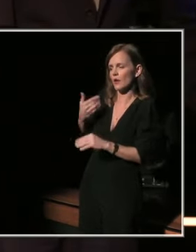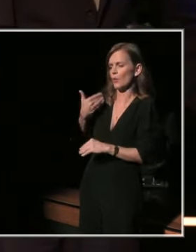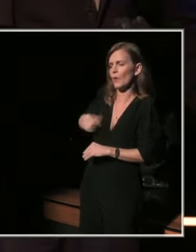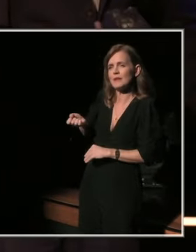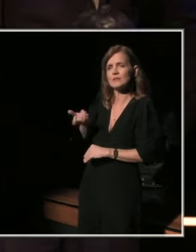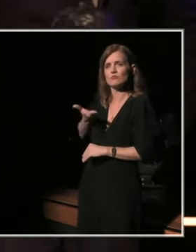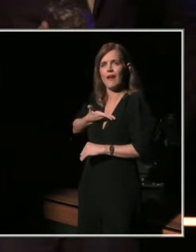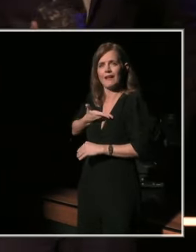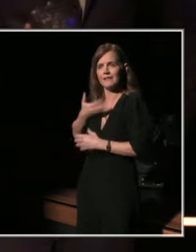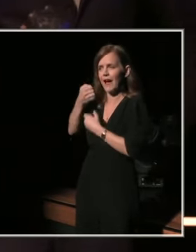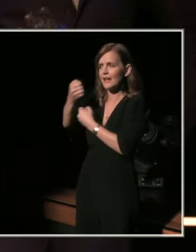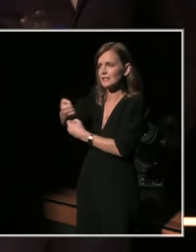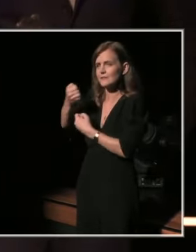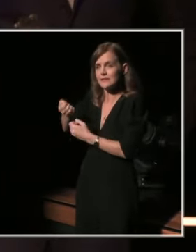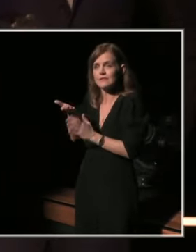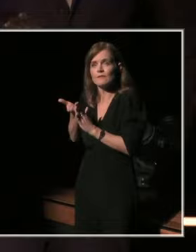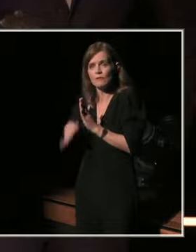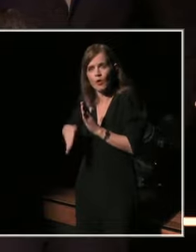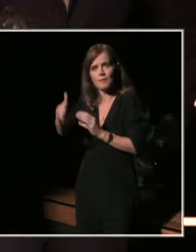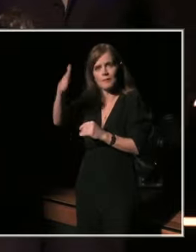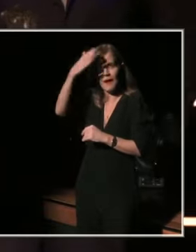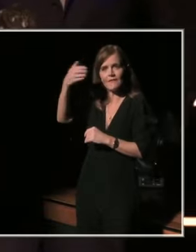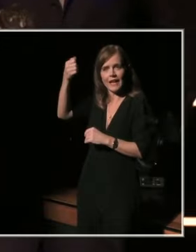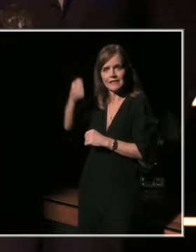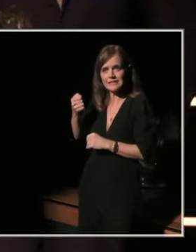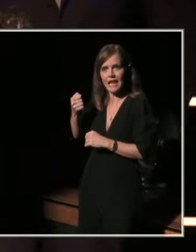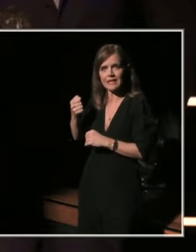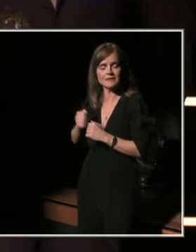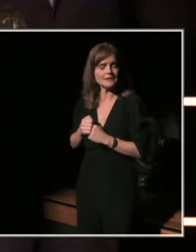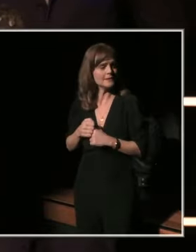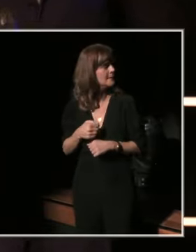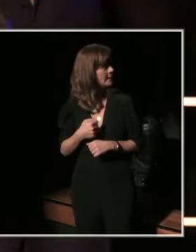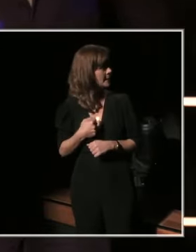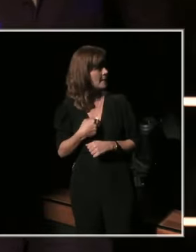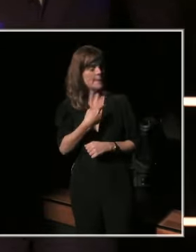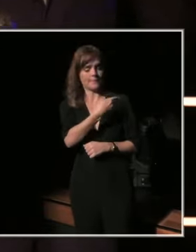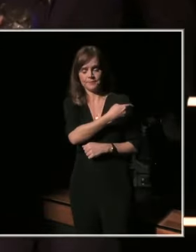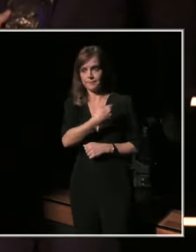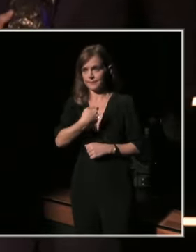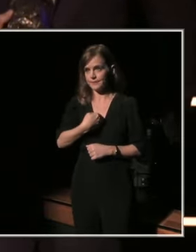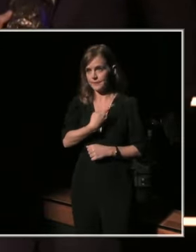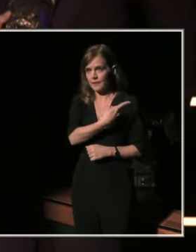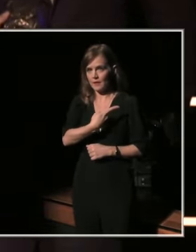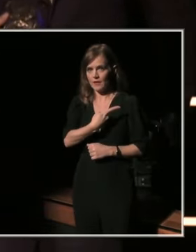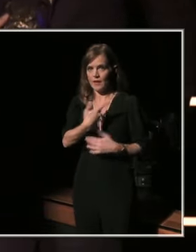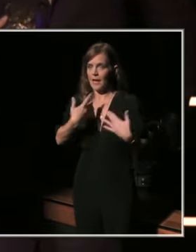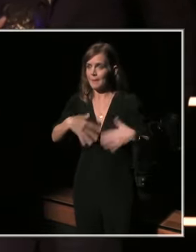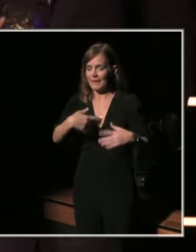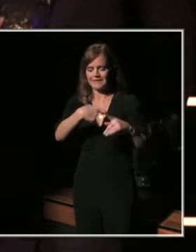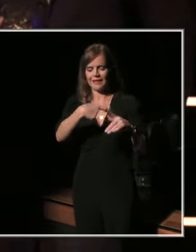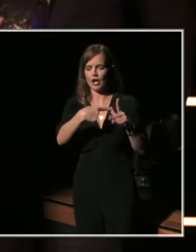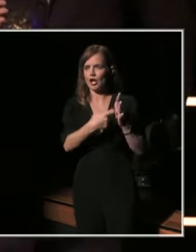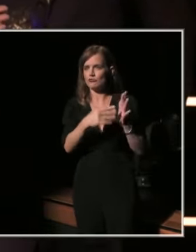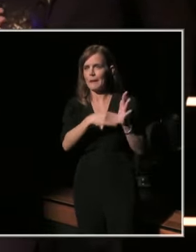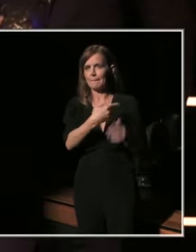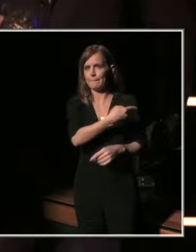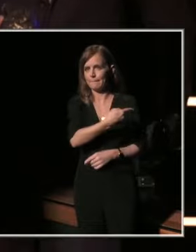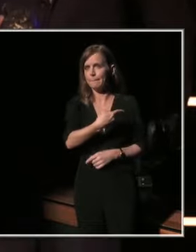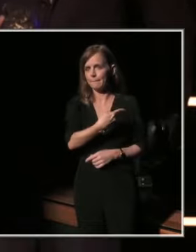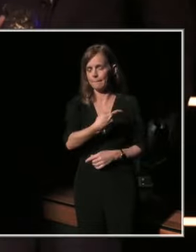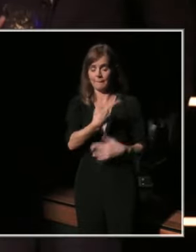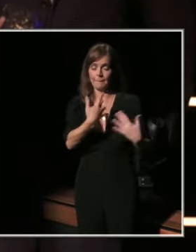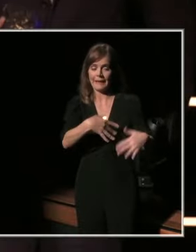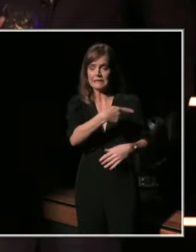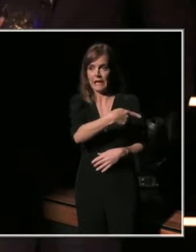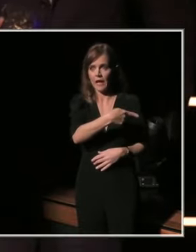activist. And Kareem and I, amazing Kareem. Kareem and I